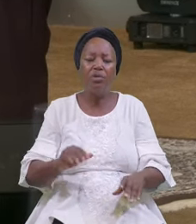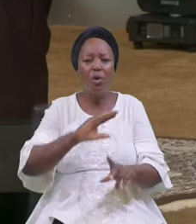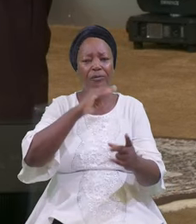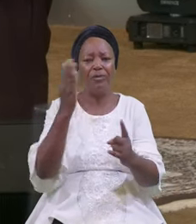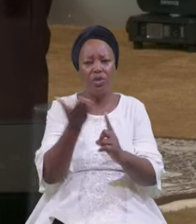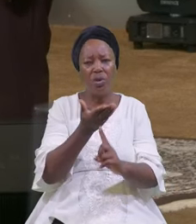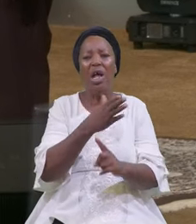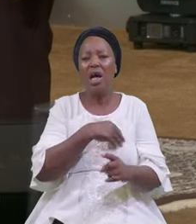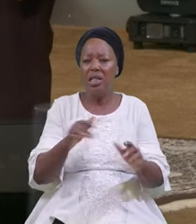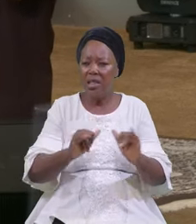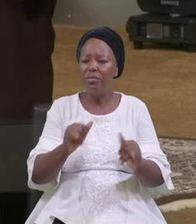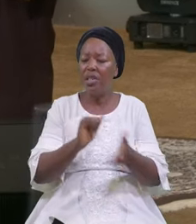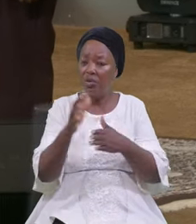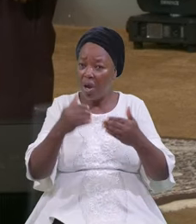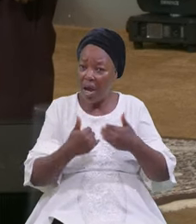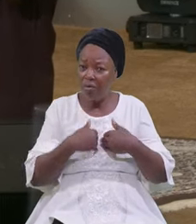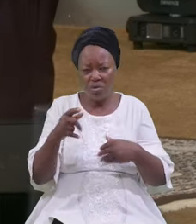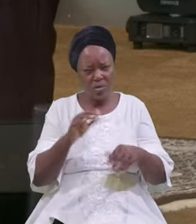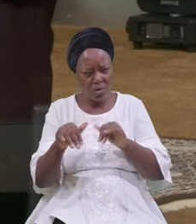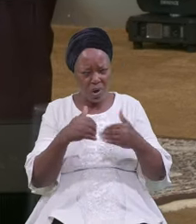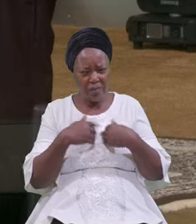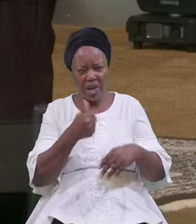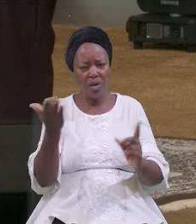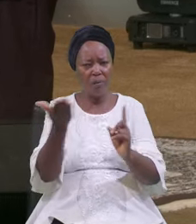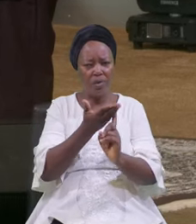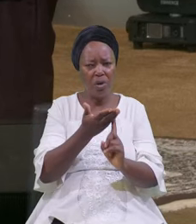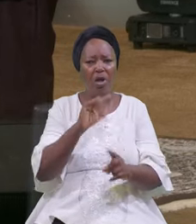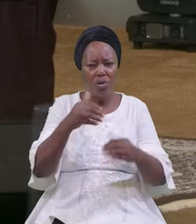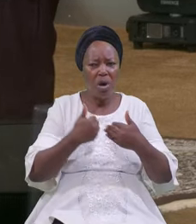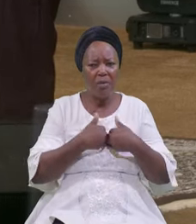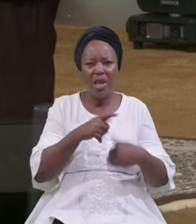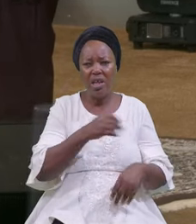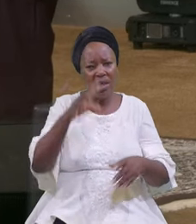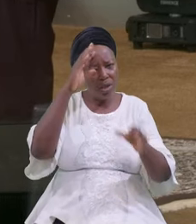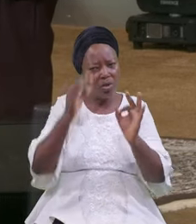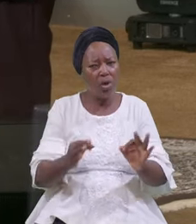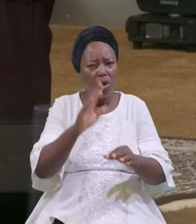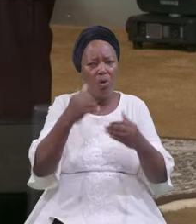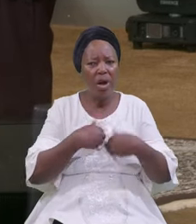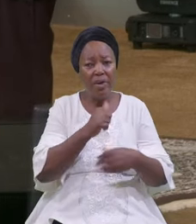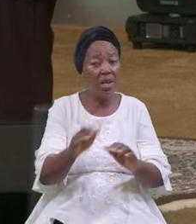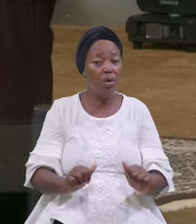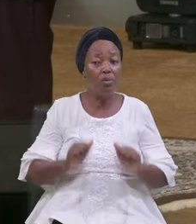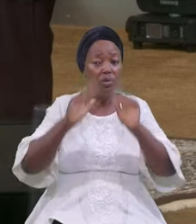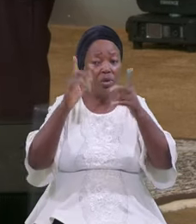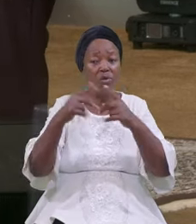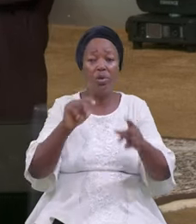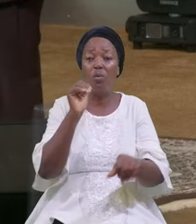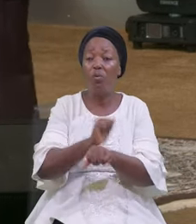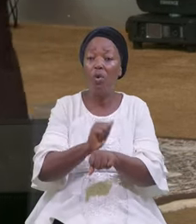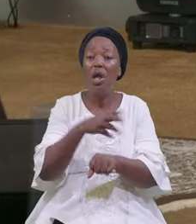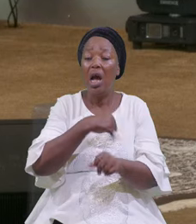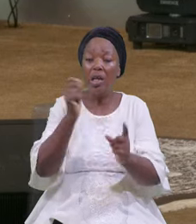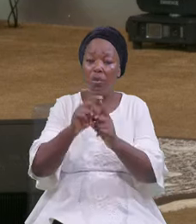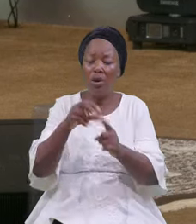with us. Do you have any conviction? Have you any decision? Have you any commitment to the word of God? Have